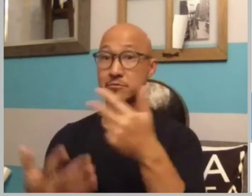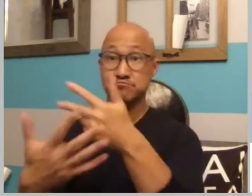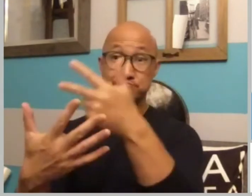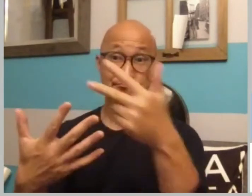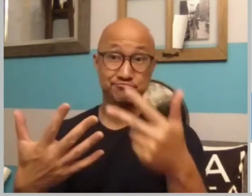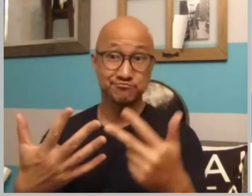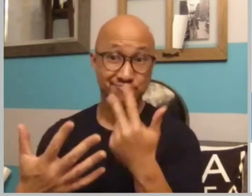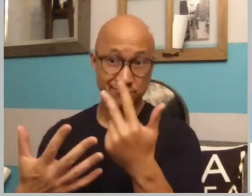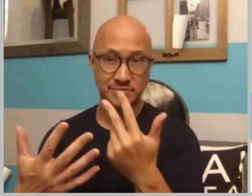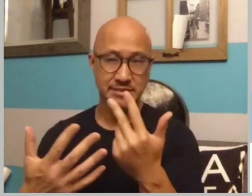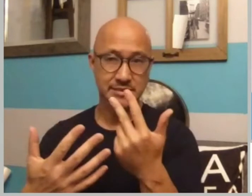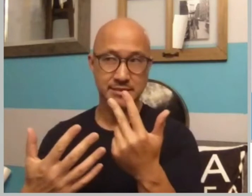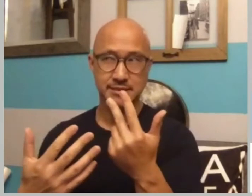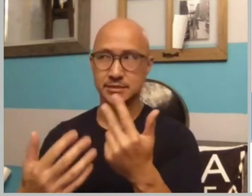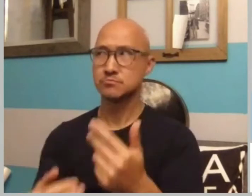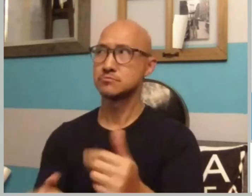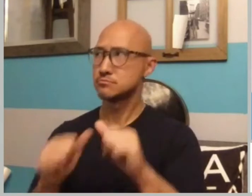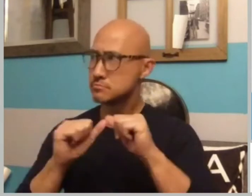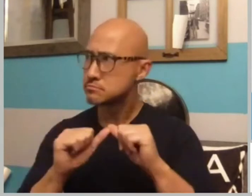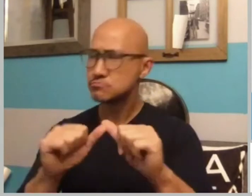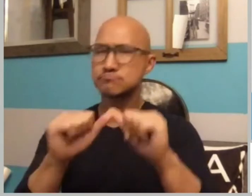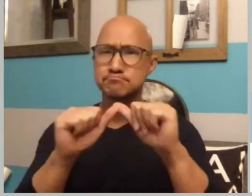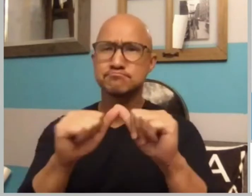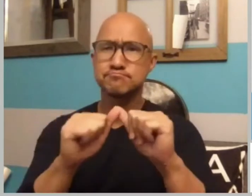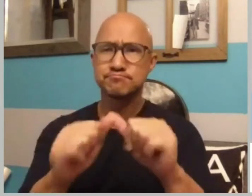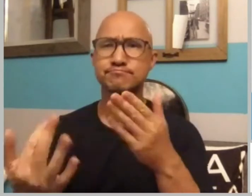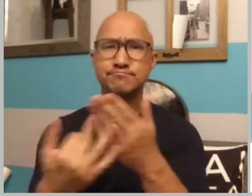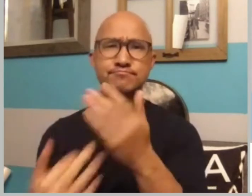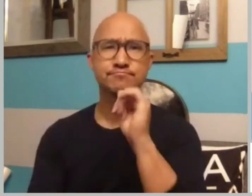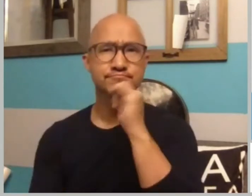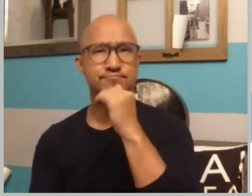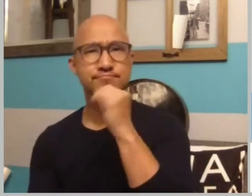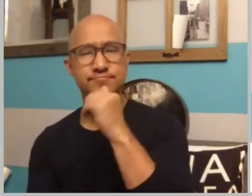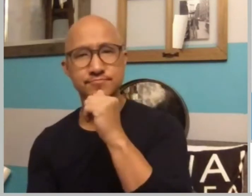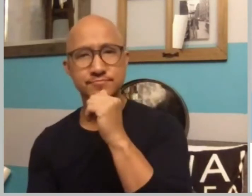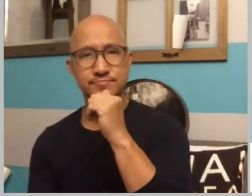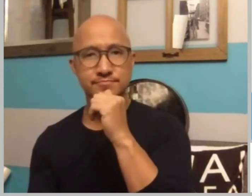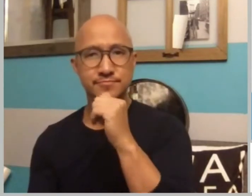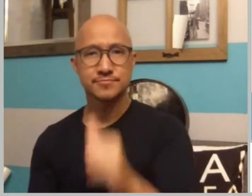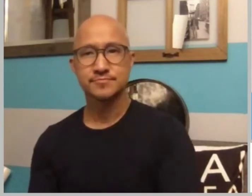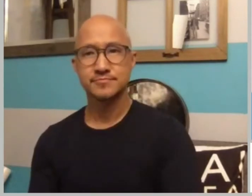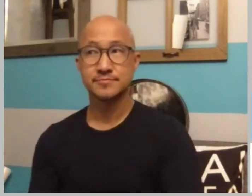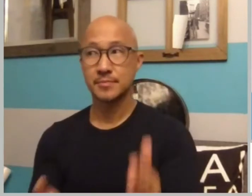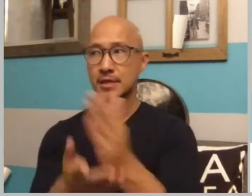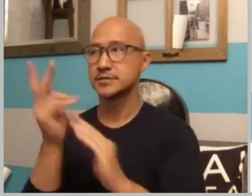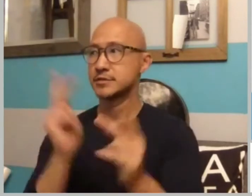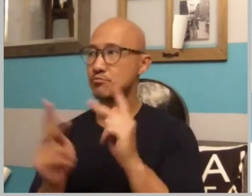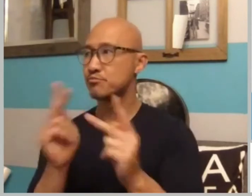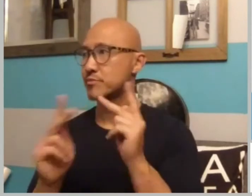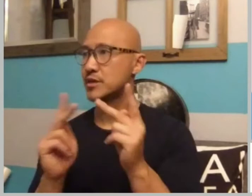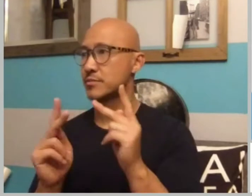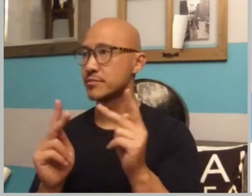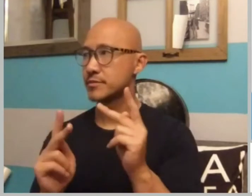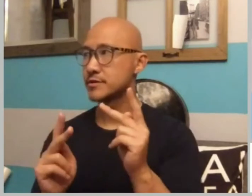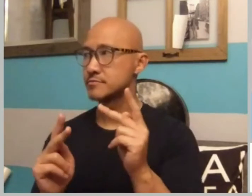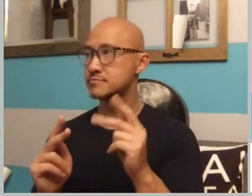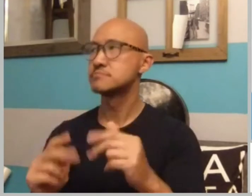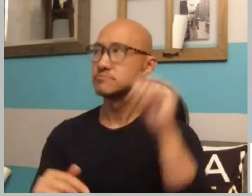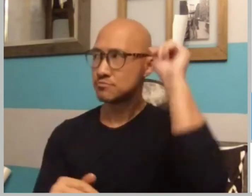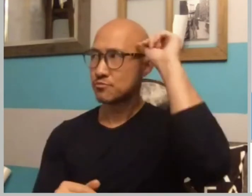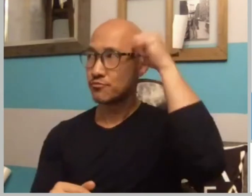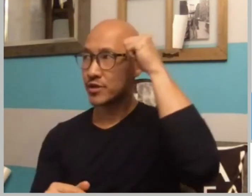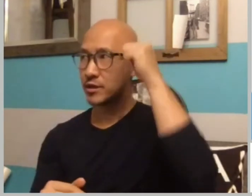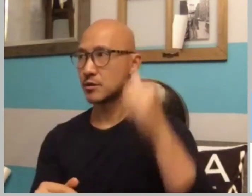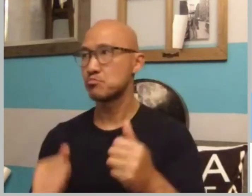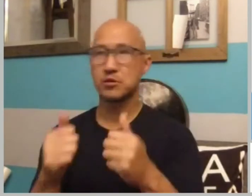much more, right? The disciples of Christ, right? So in these moments, it's important to fix your eyes on Jesus, right? 1 Peter 1